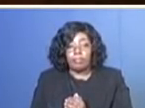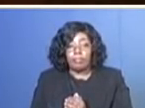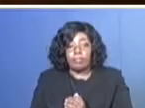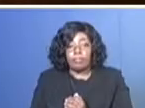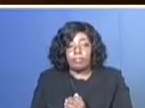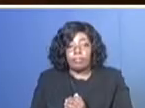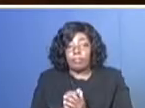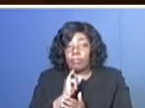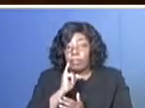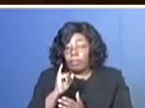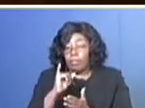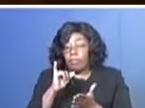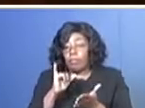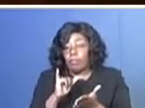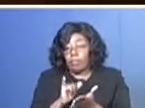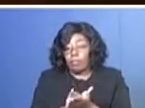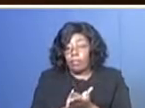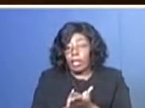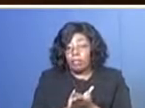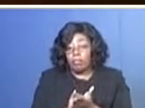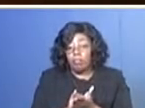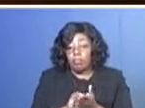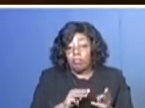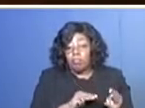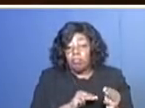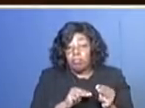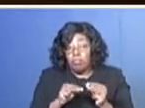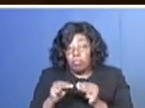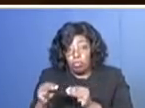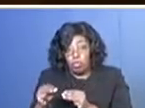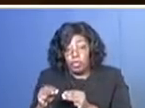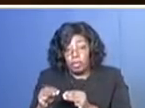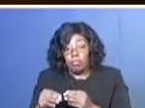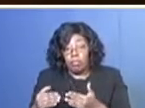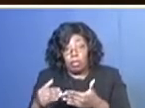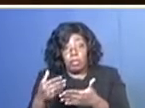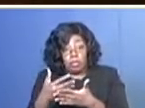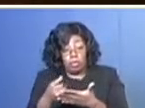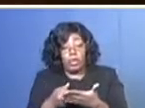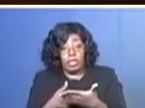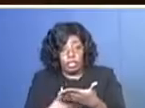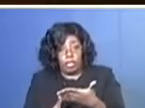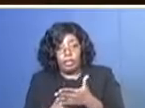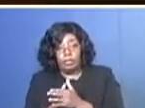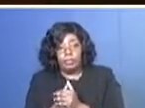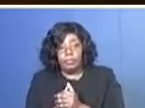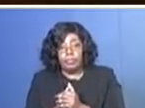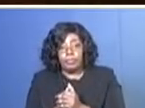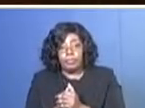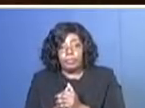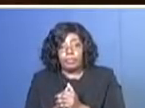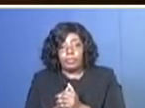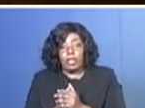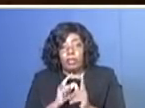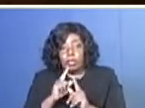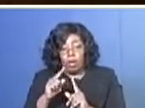Isn't that moving and advancing our agenda that we are going to address the